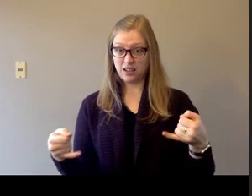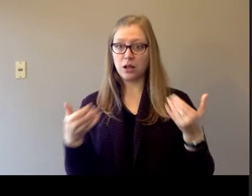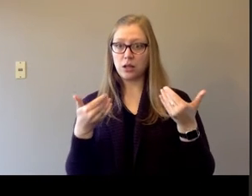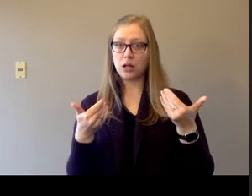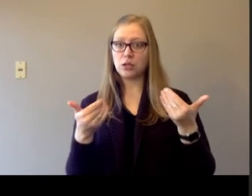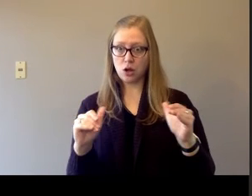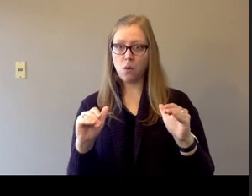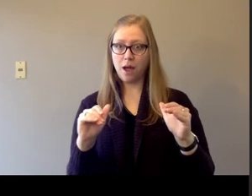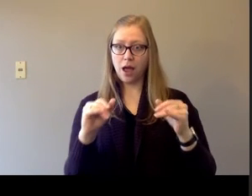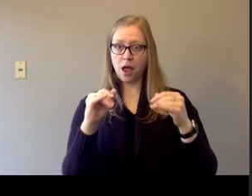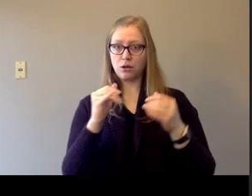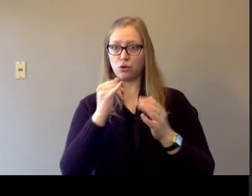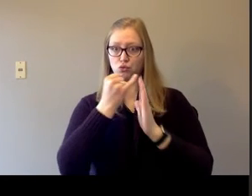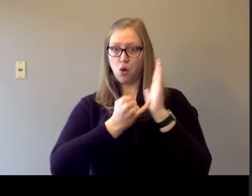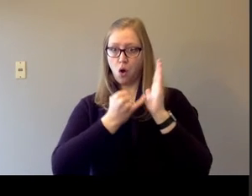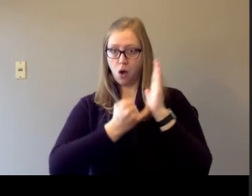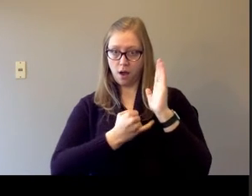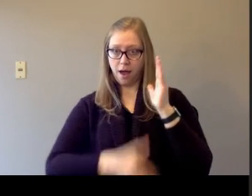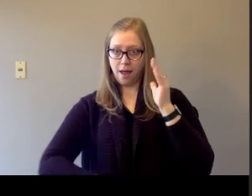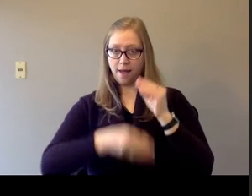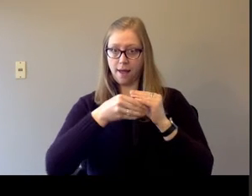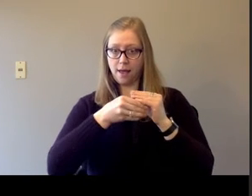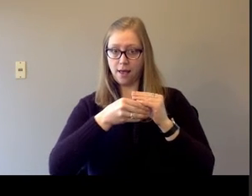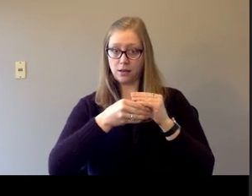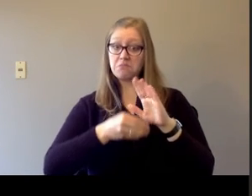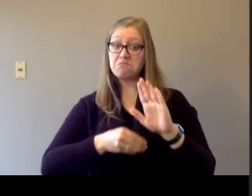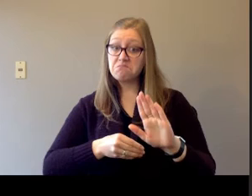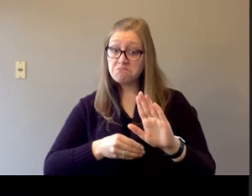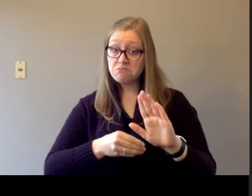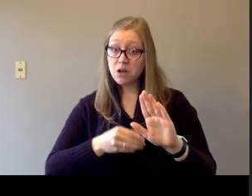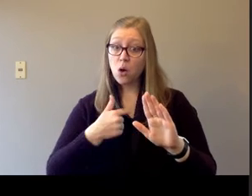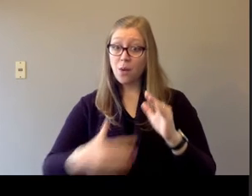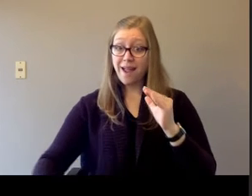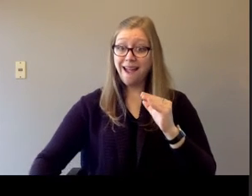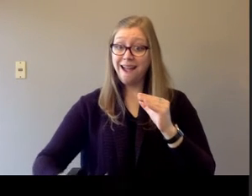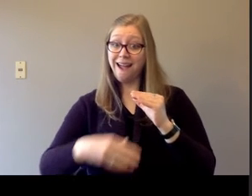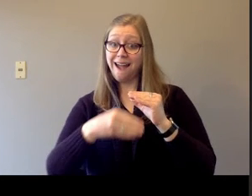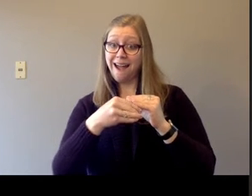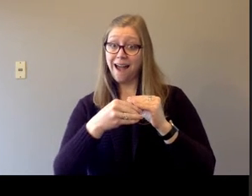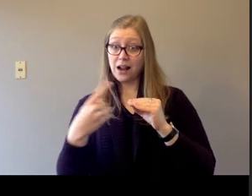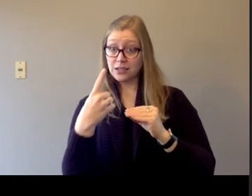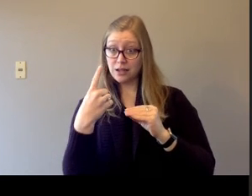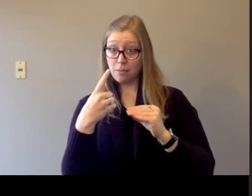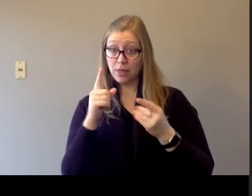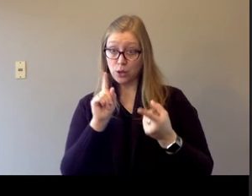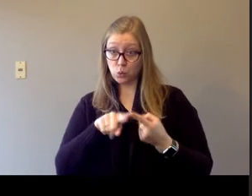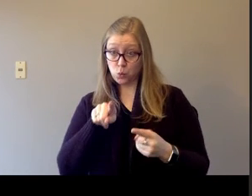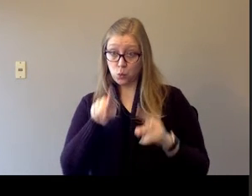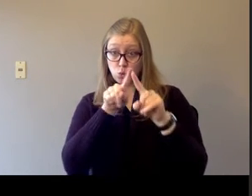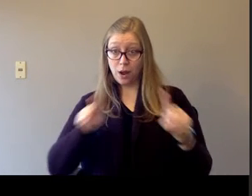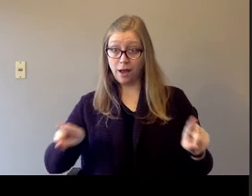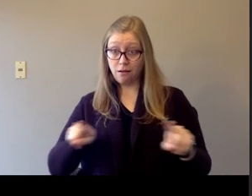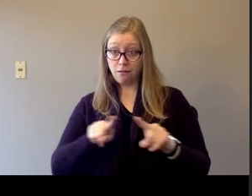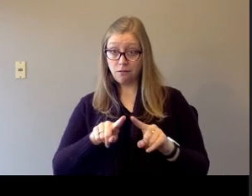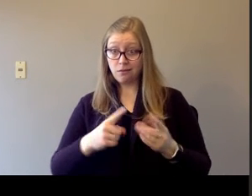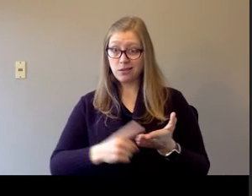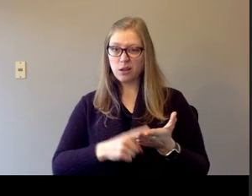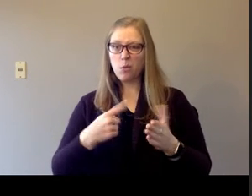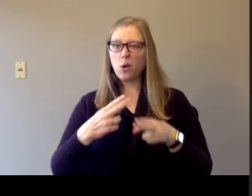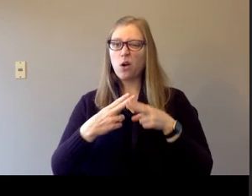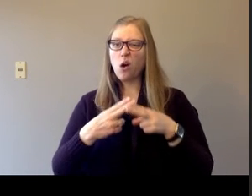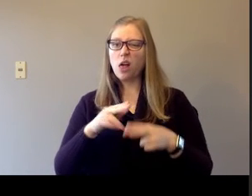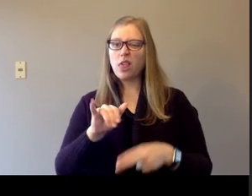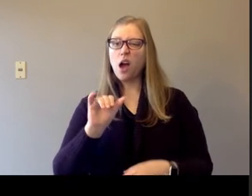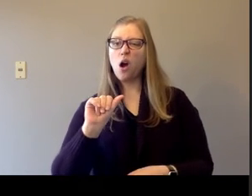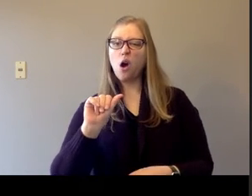that are parallel. Now, when we add something to this, sometimes we call it auxiliary. So this word